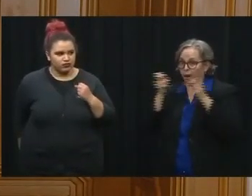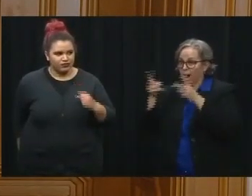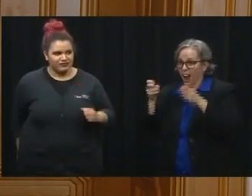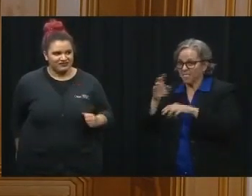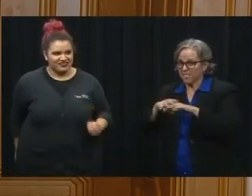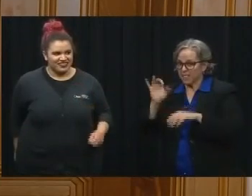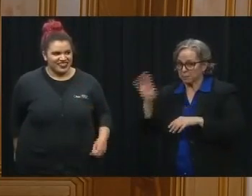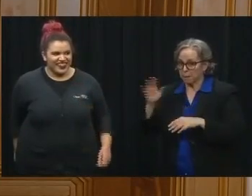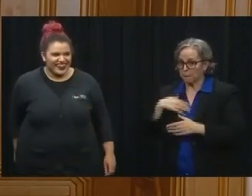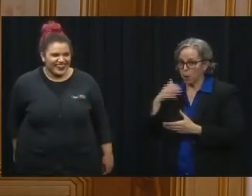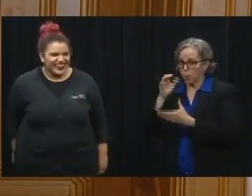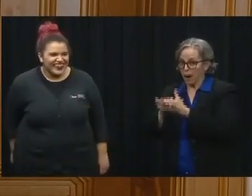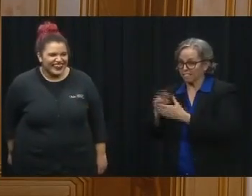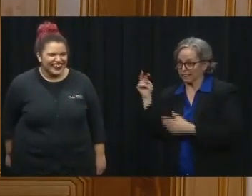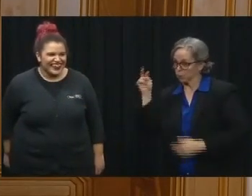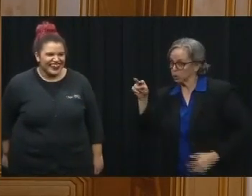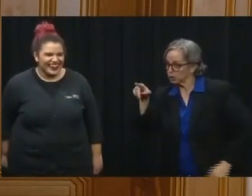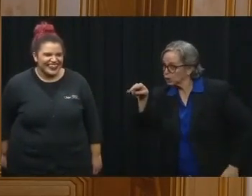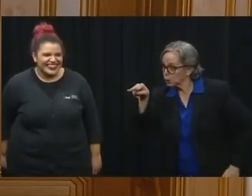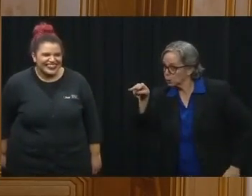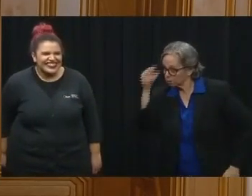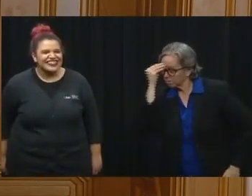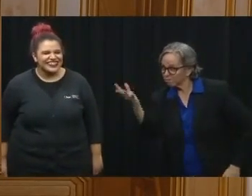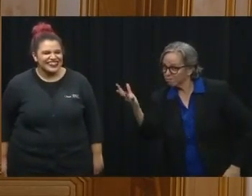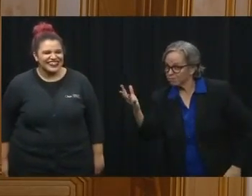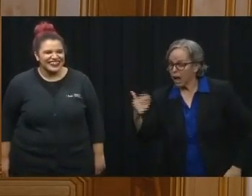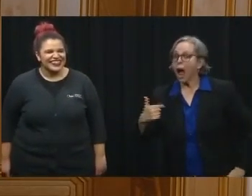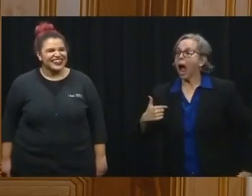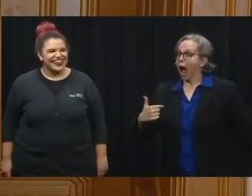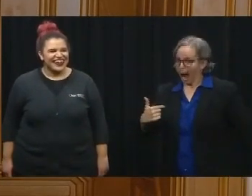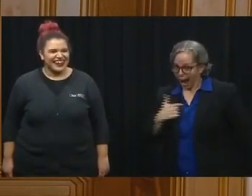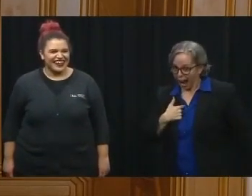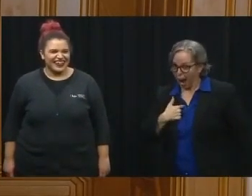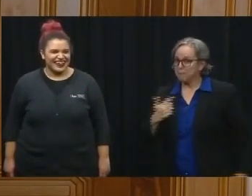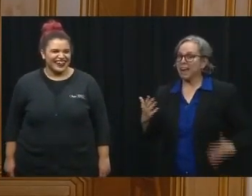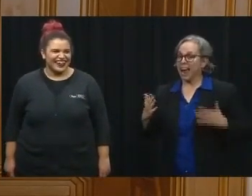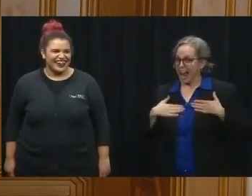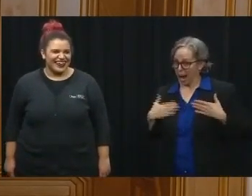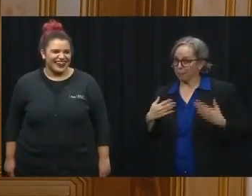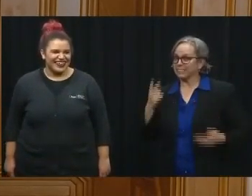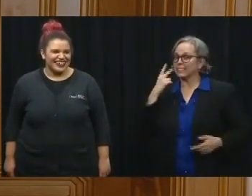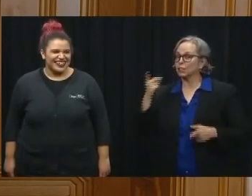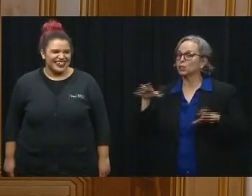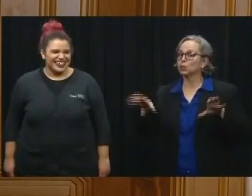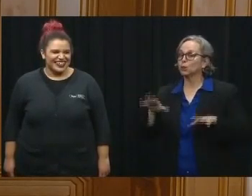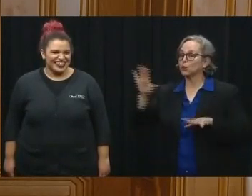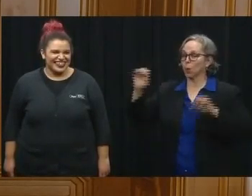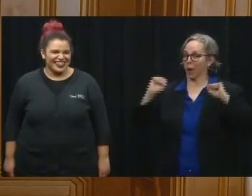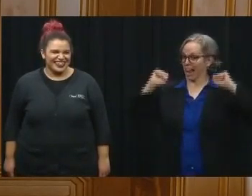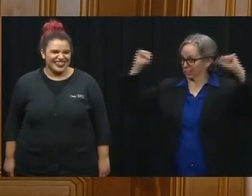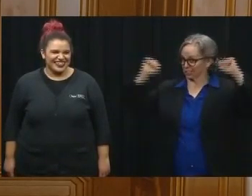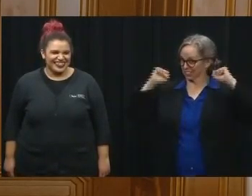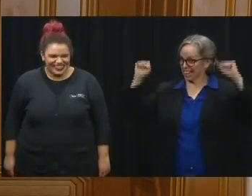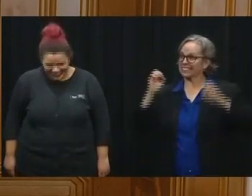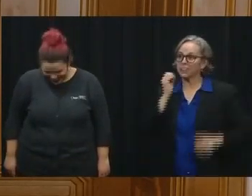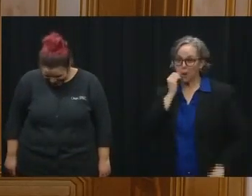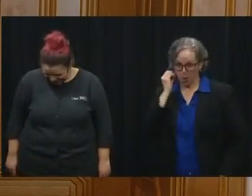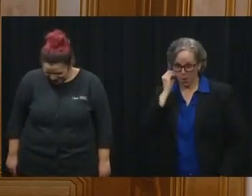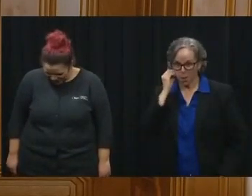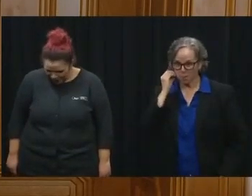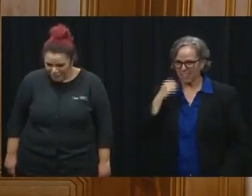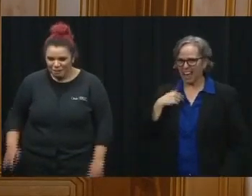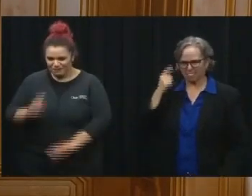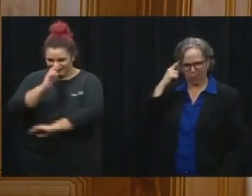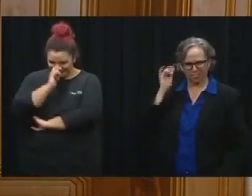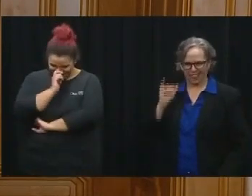looks at, I'm glad to see that you're doing your exercising at home. I thought that was quite. Anyone